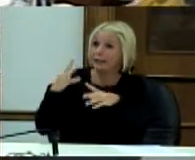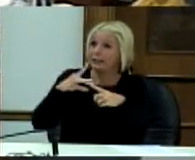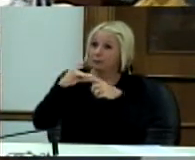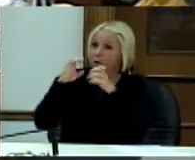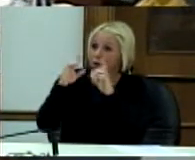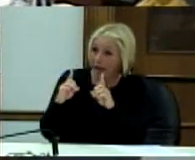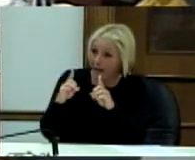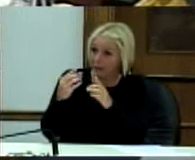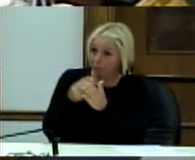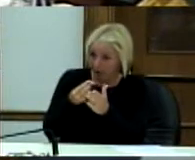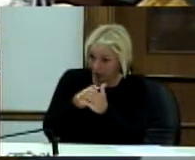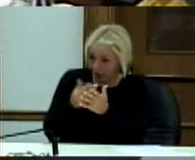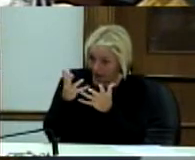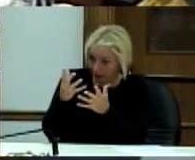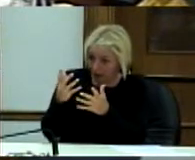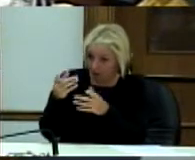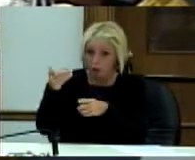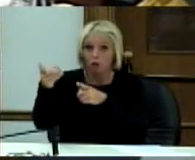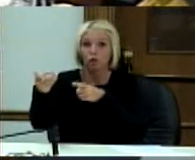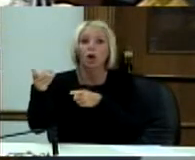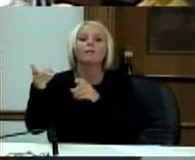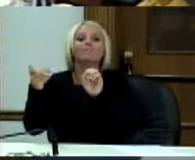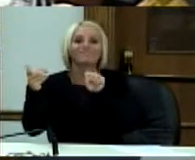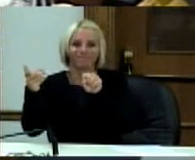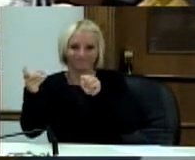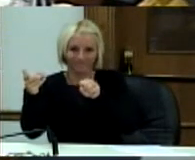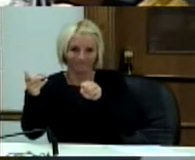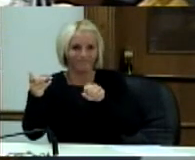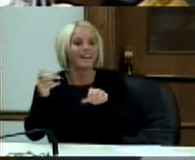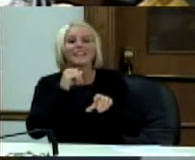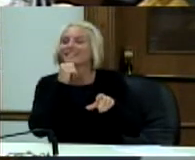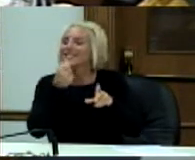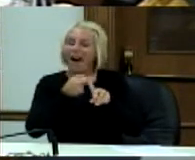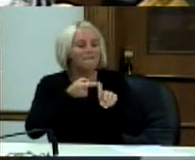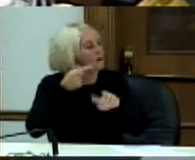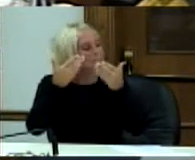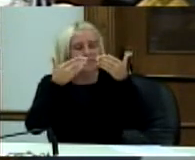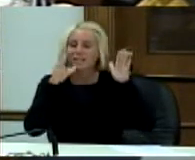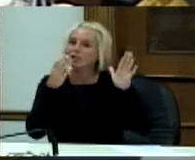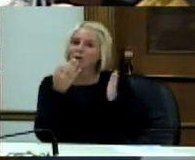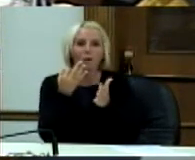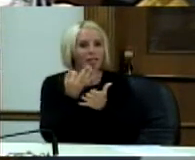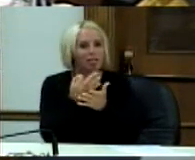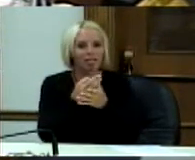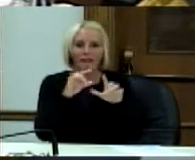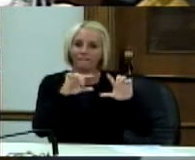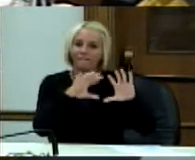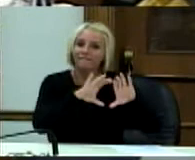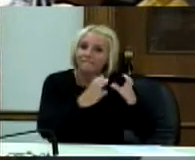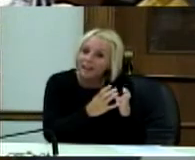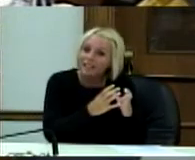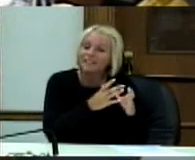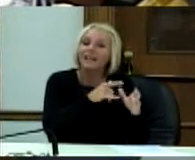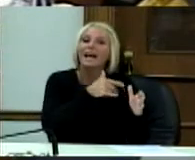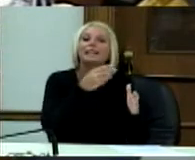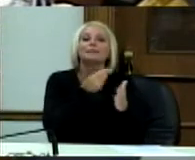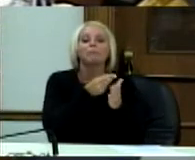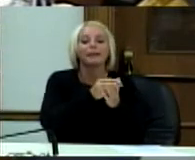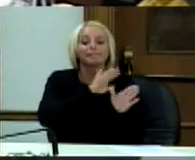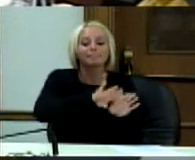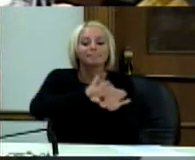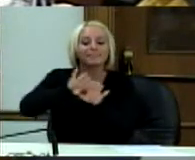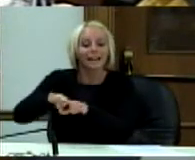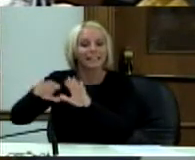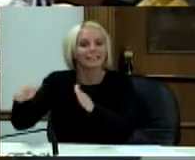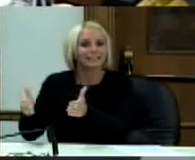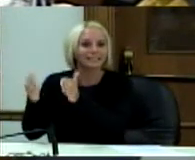ed funding? So Correct. This is not Correct. It's not coming from the general fund, it's coming from set-aside dollars that